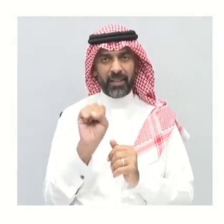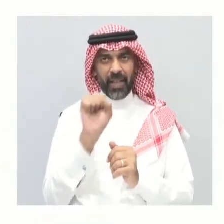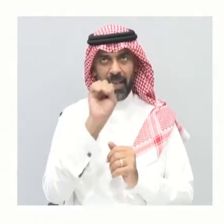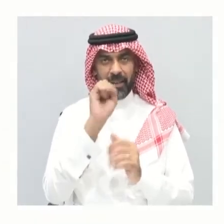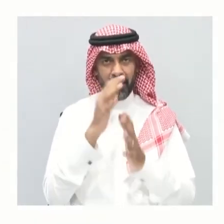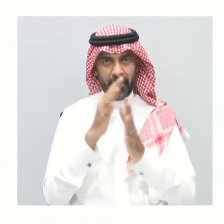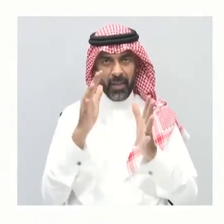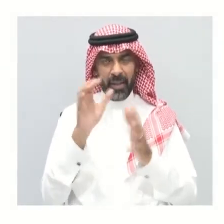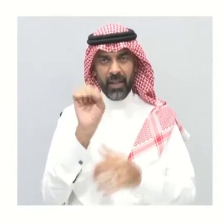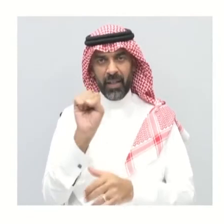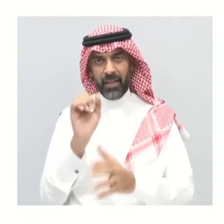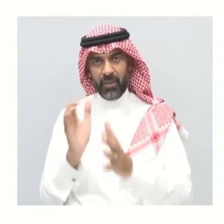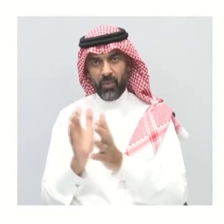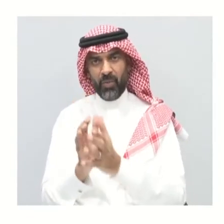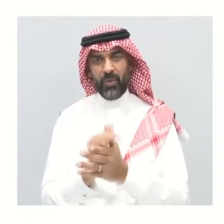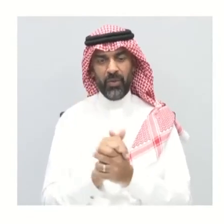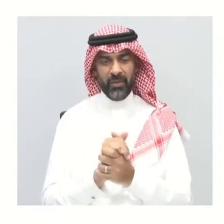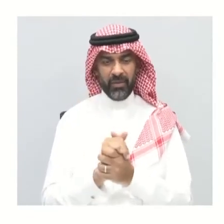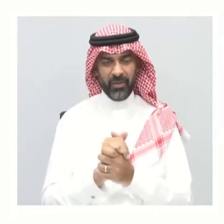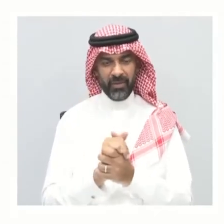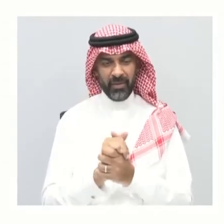uppercase, lowercase,